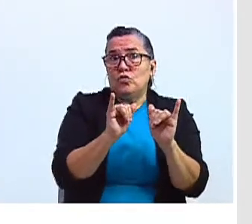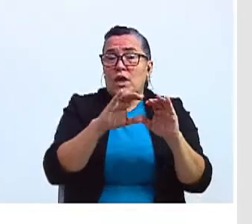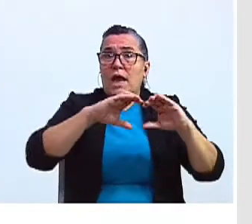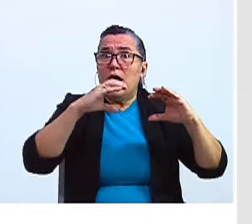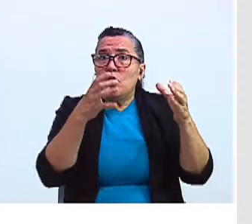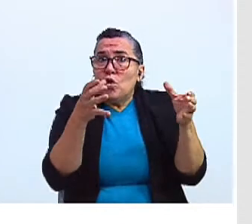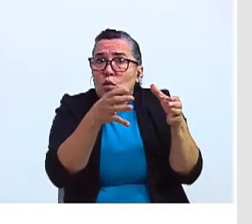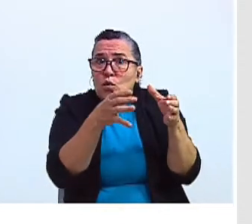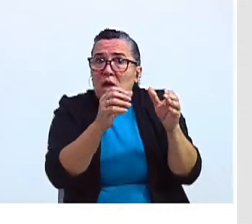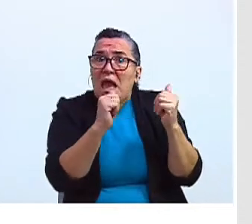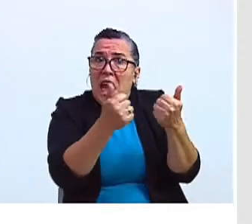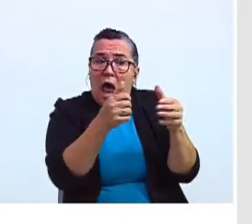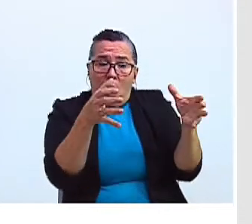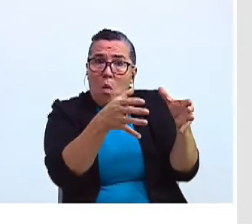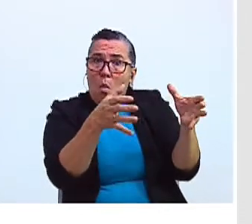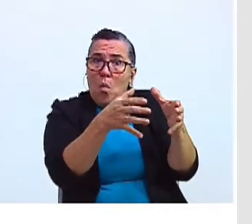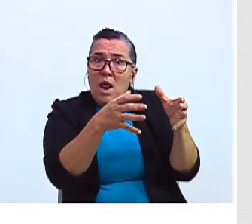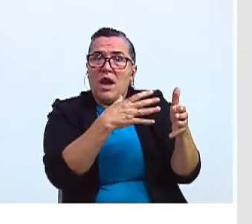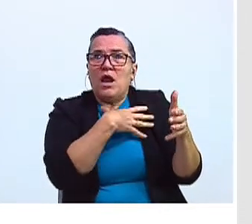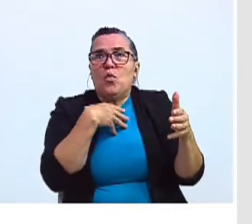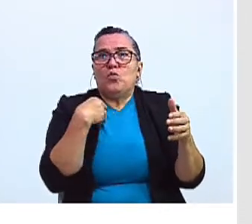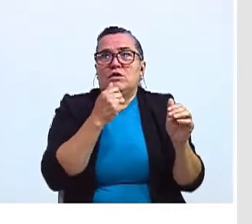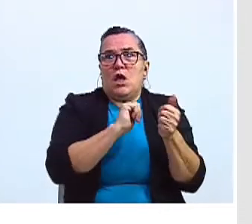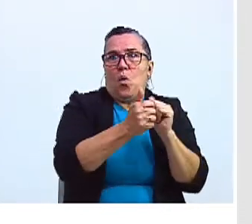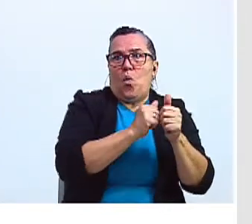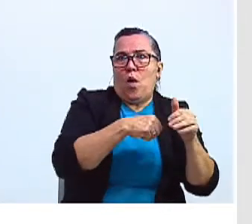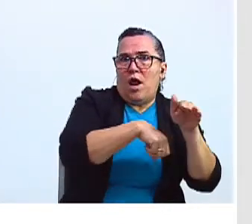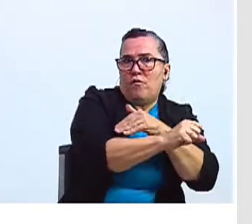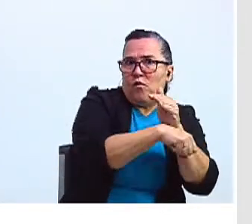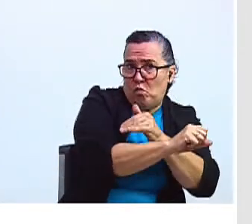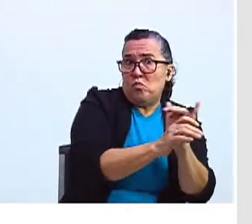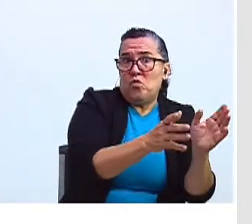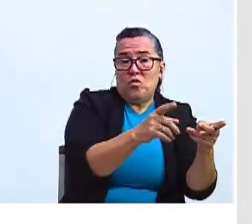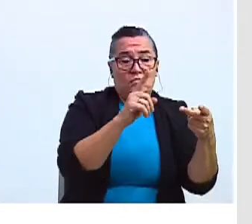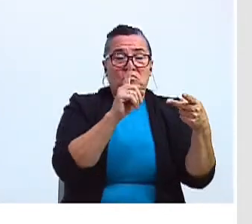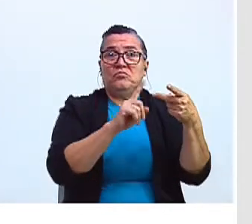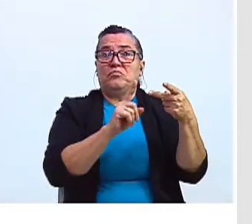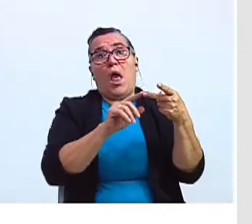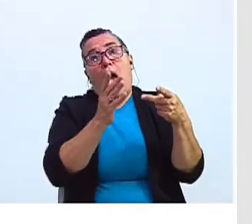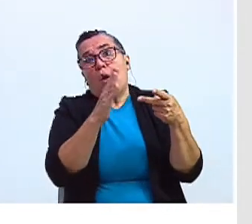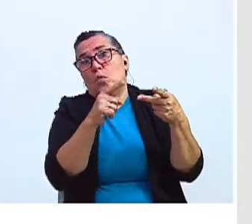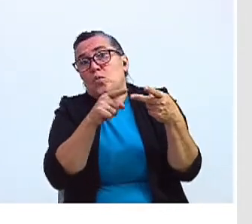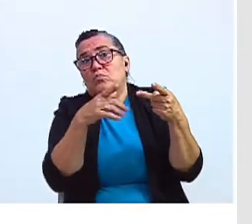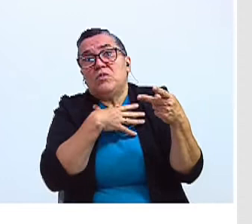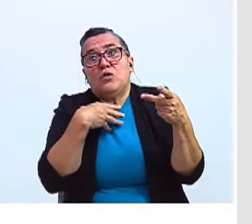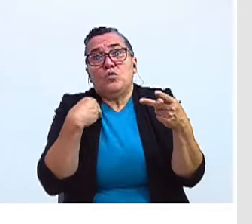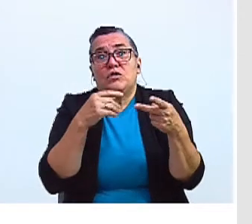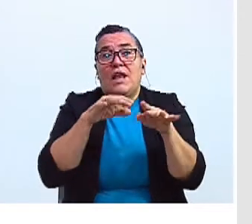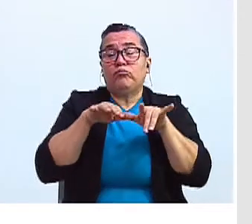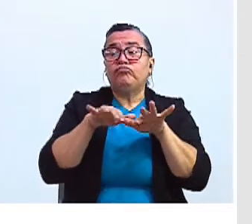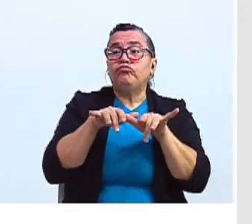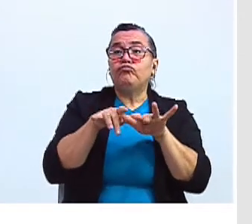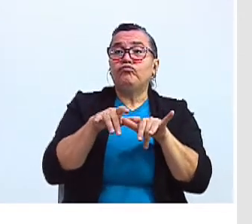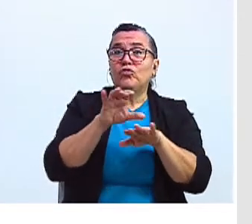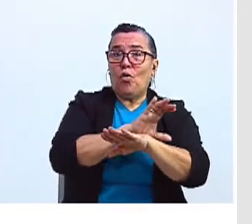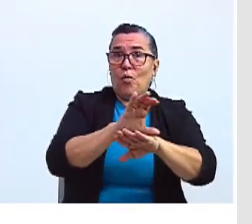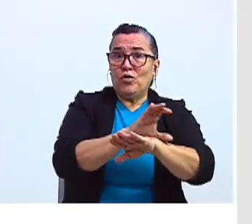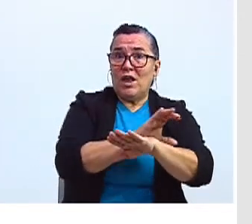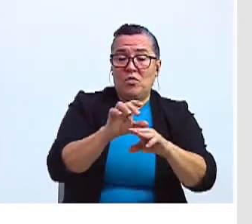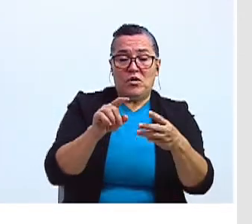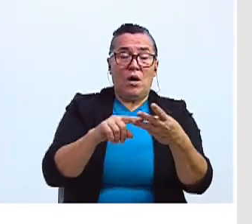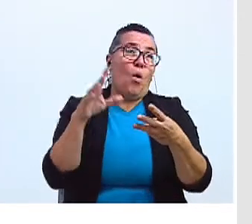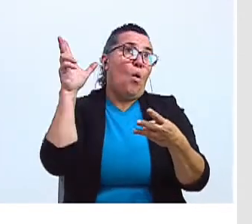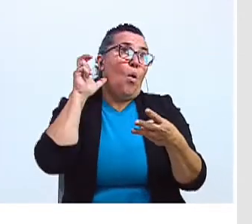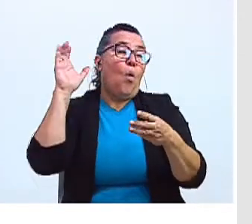classmates like to play soccer or football. Some of them like computers or listening to